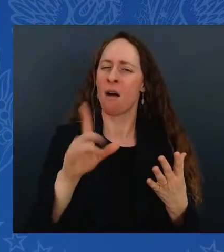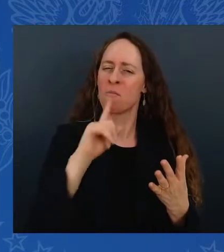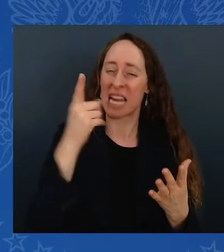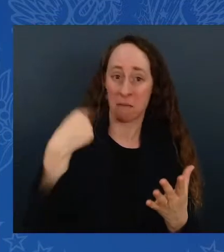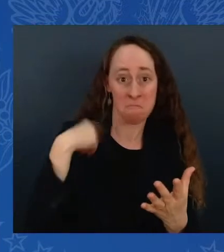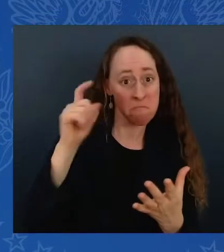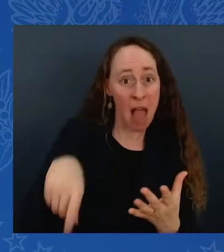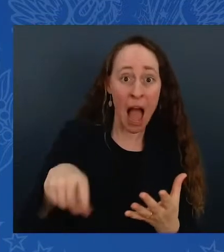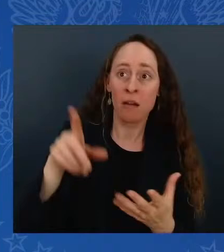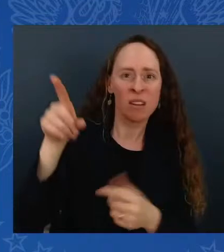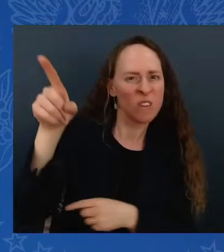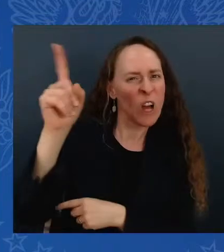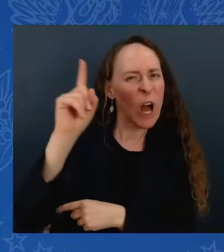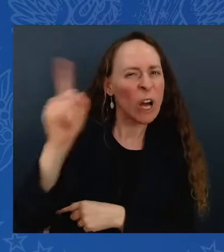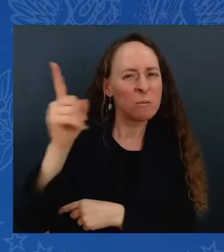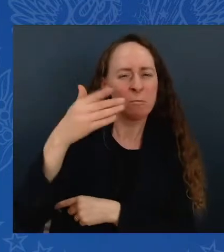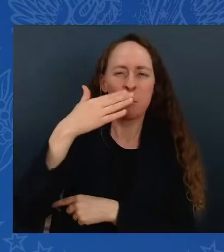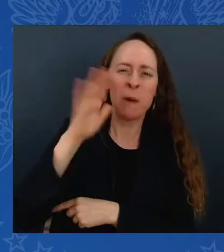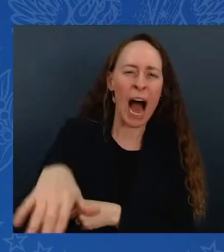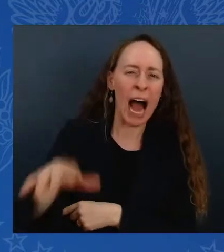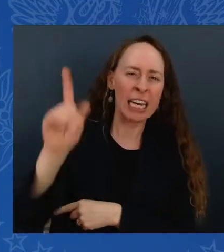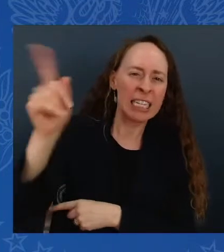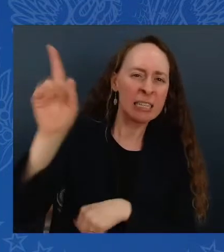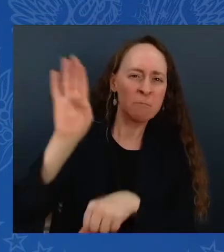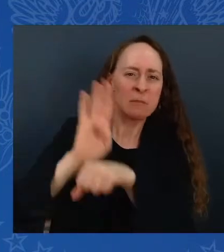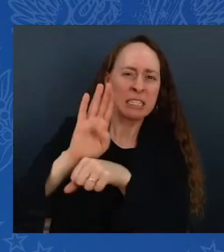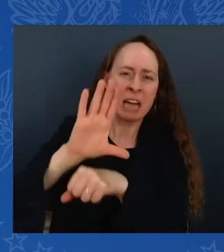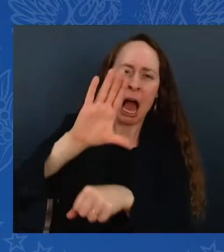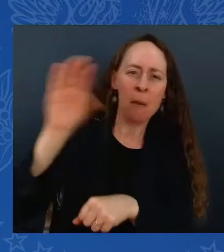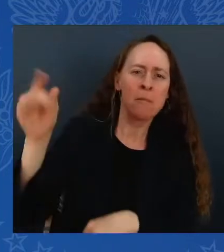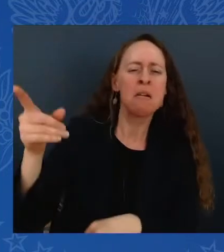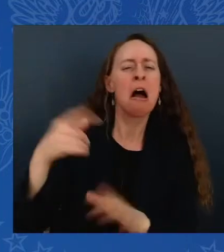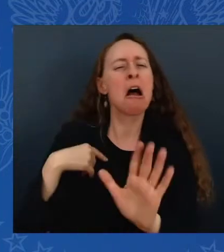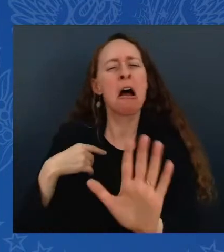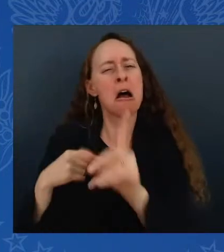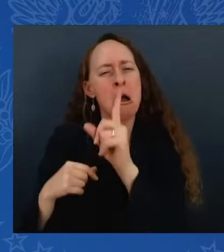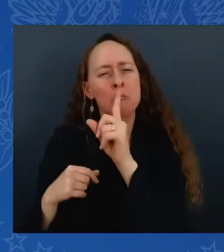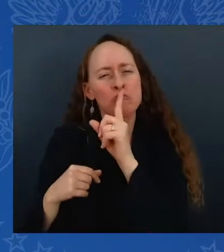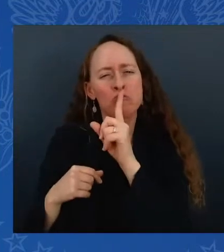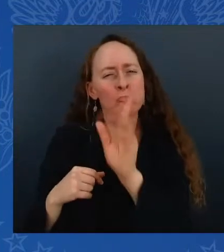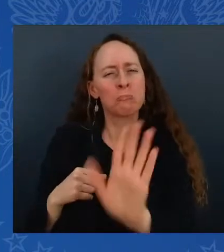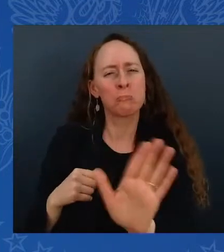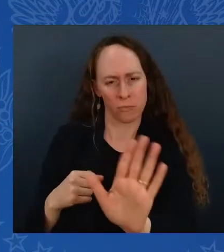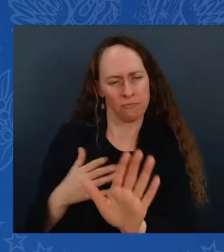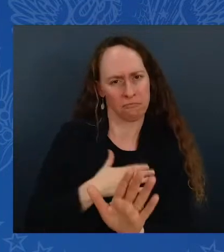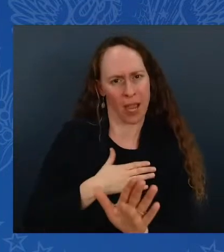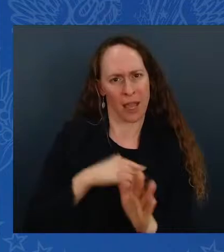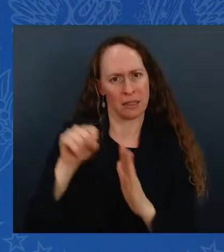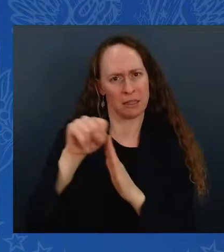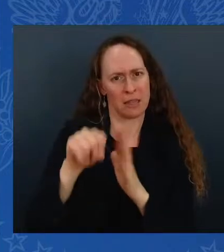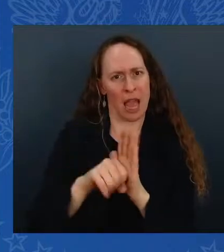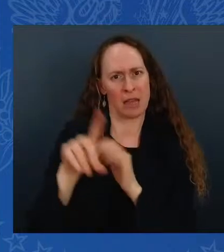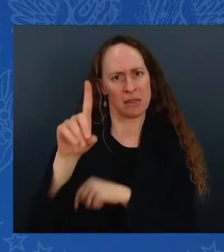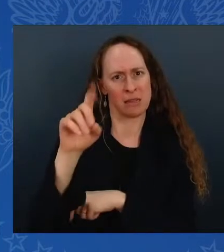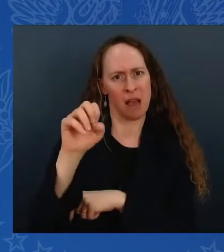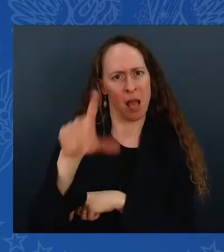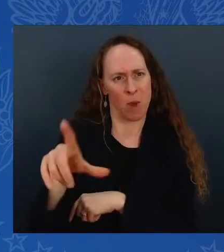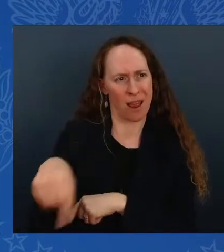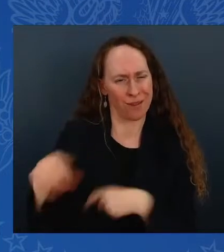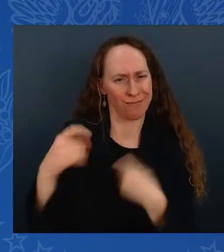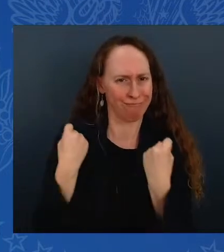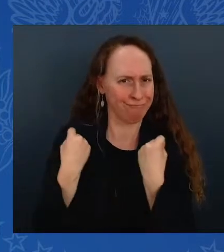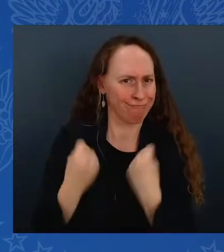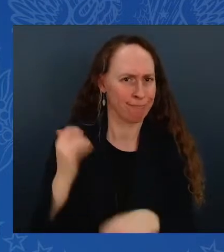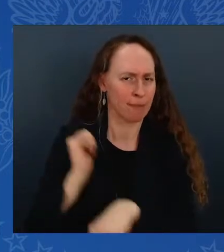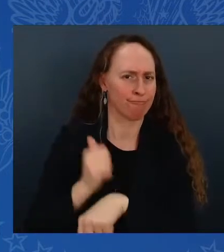the world. For 36 years, I represented a state, Tom and I, that have more corporations incorporated in Delaware than every